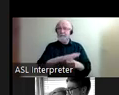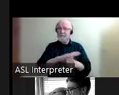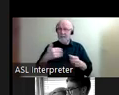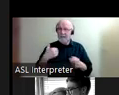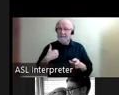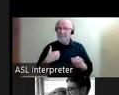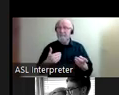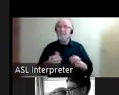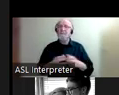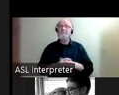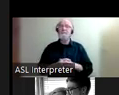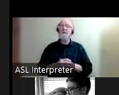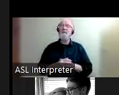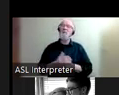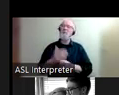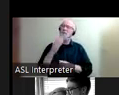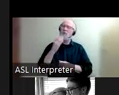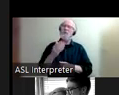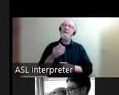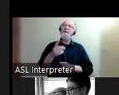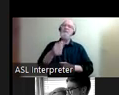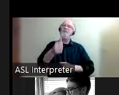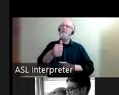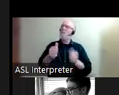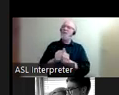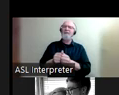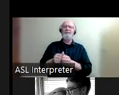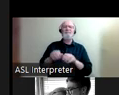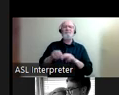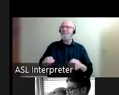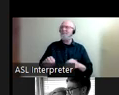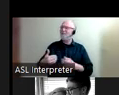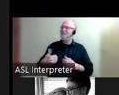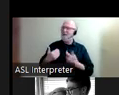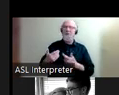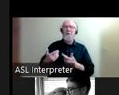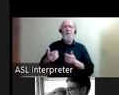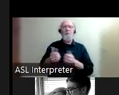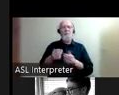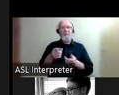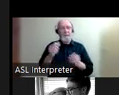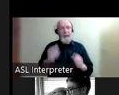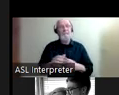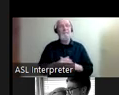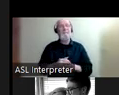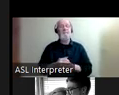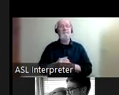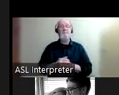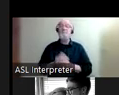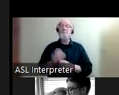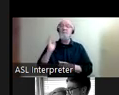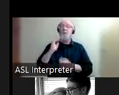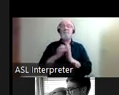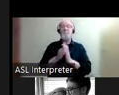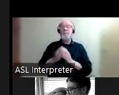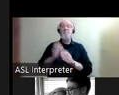And, you know, it's just a great time to spend time with each other. Some of the past in-person and online sessions that we also